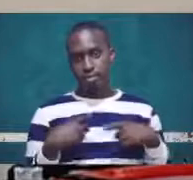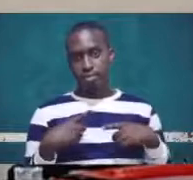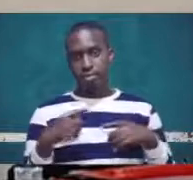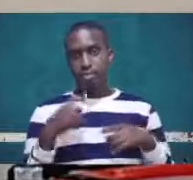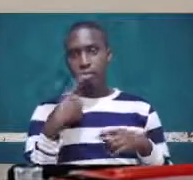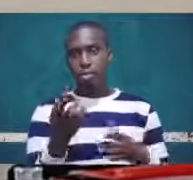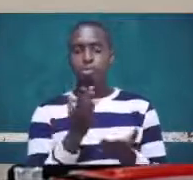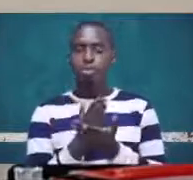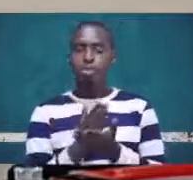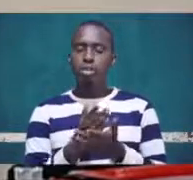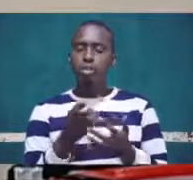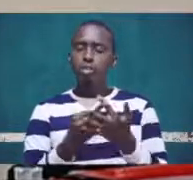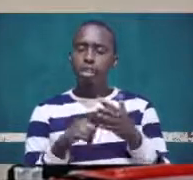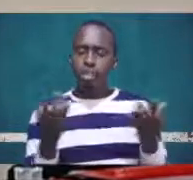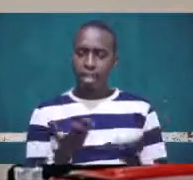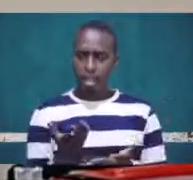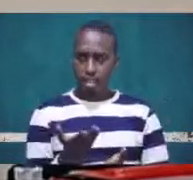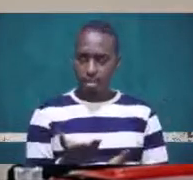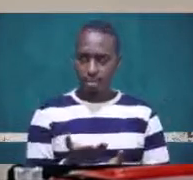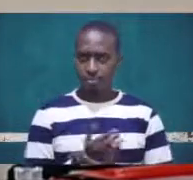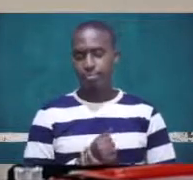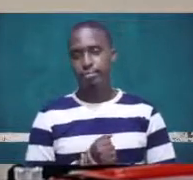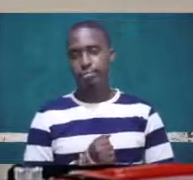where does it all begin from?